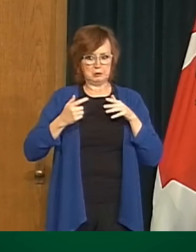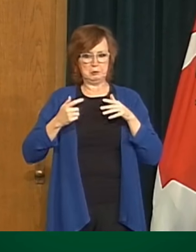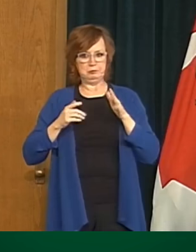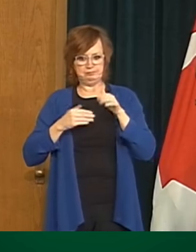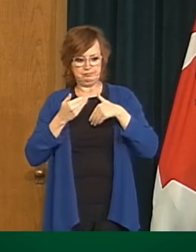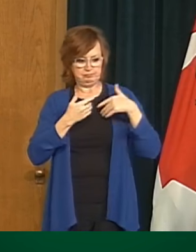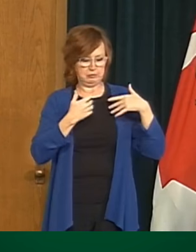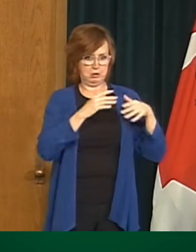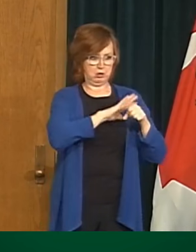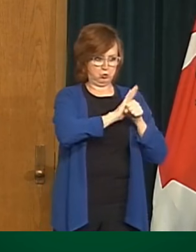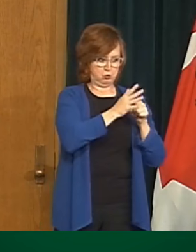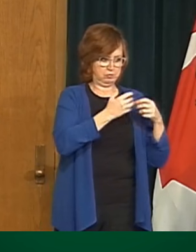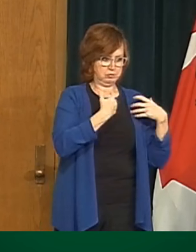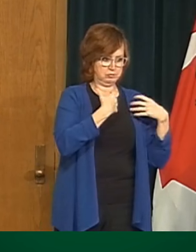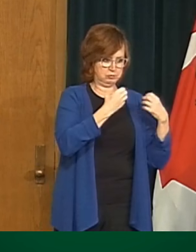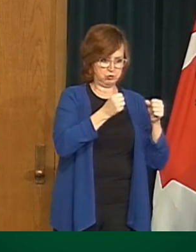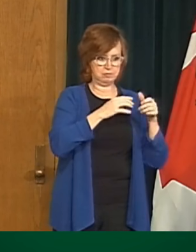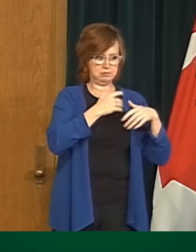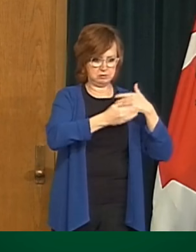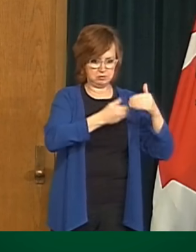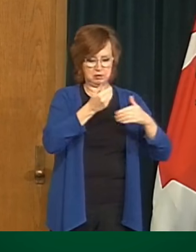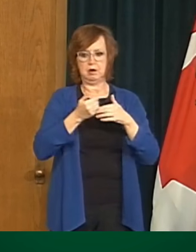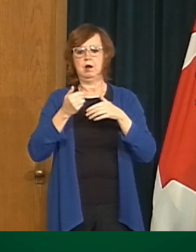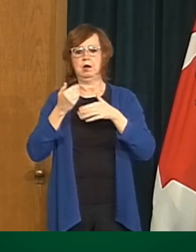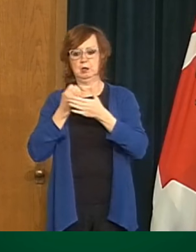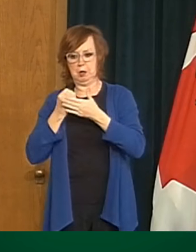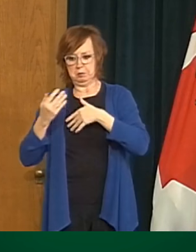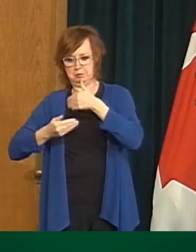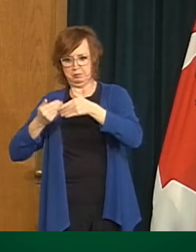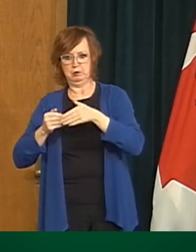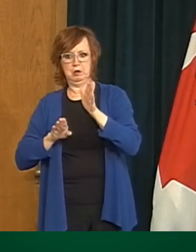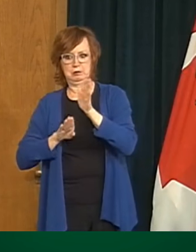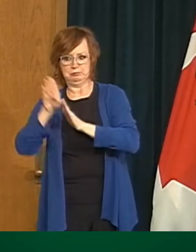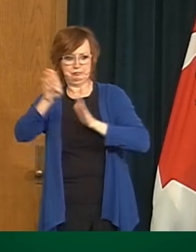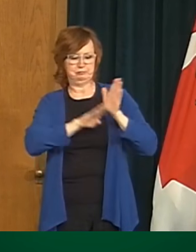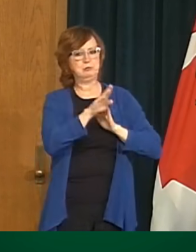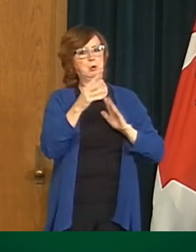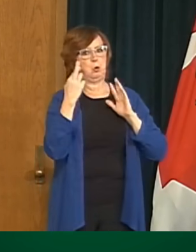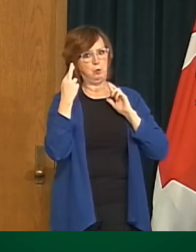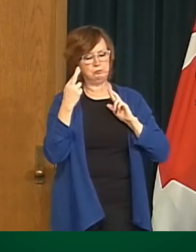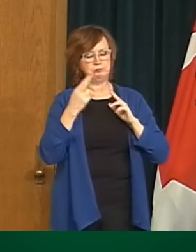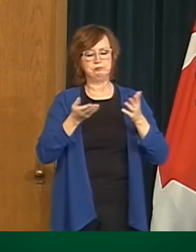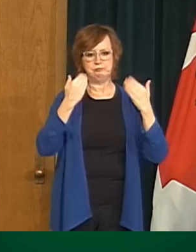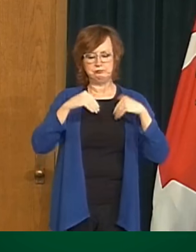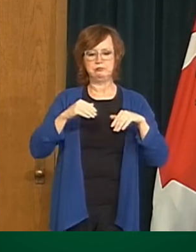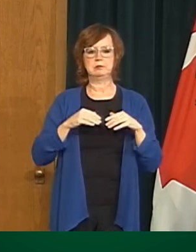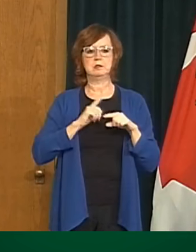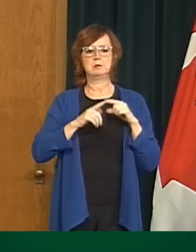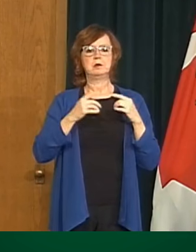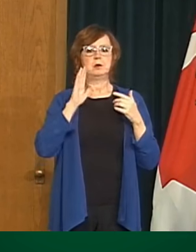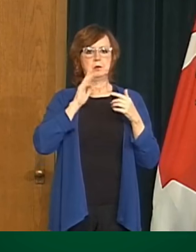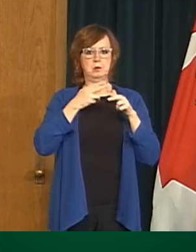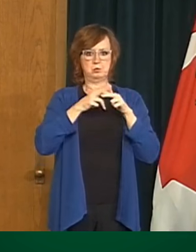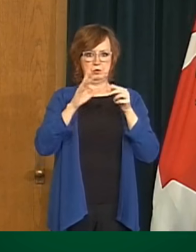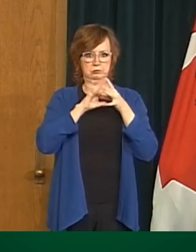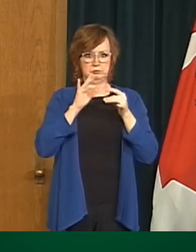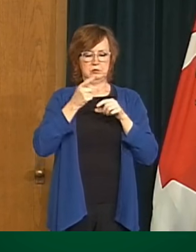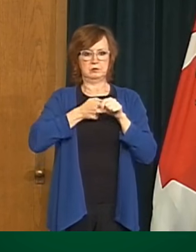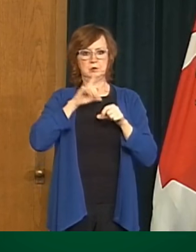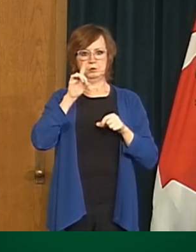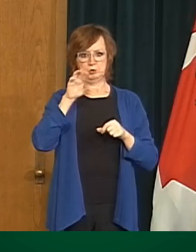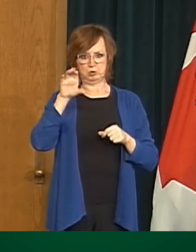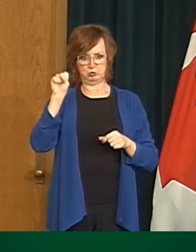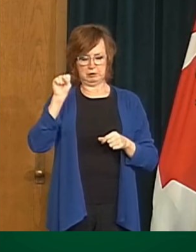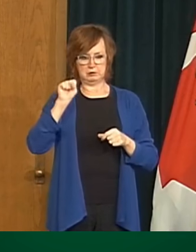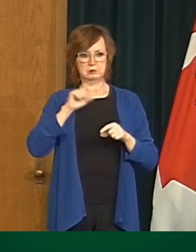brief update on today's COVID-19 case numbers, and we'll hear briefly from Dr. Shahab, who is joining us by telephone here today. Today